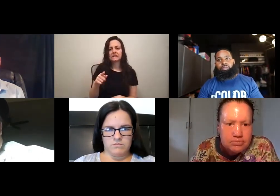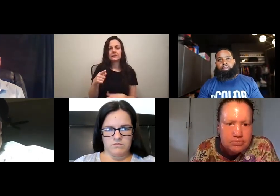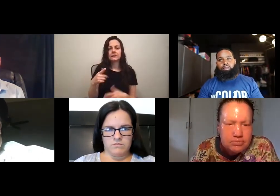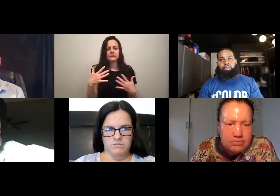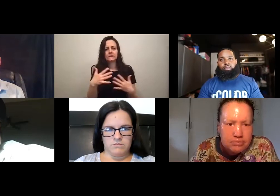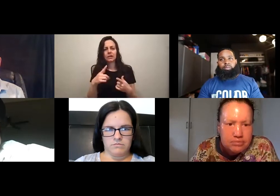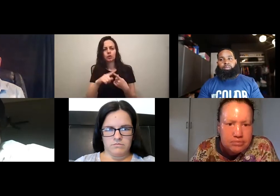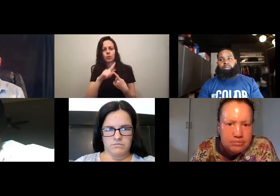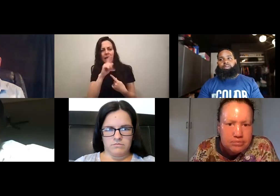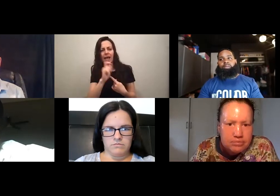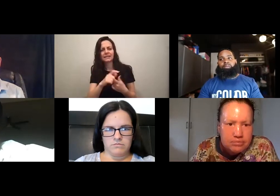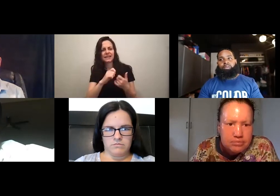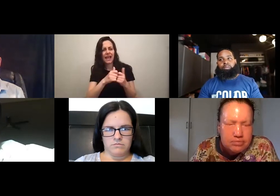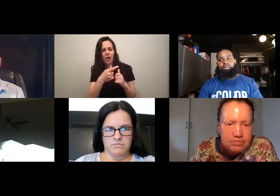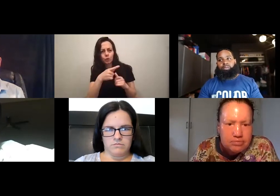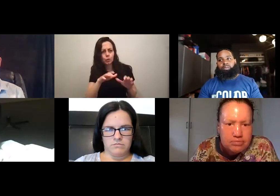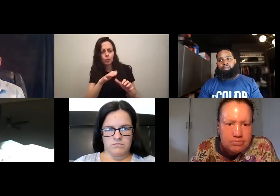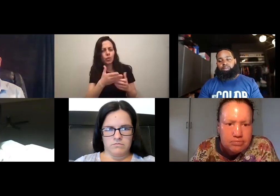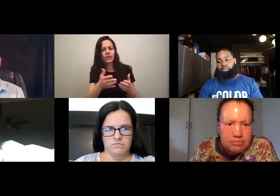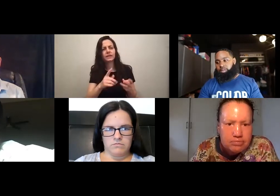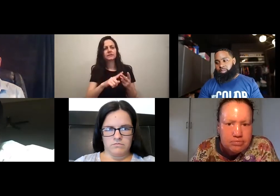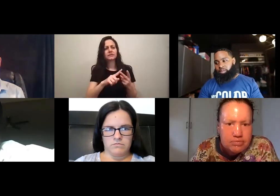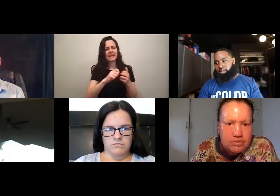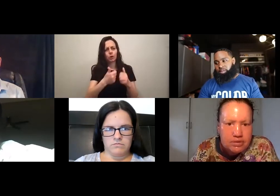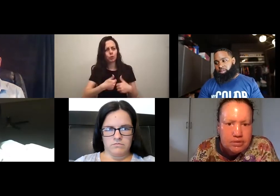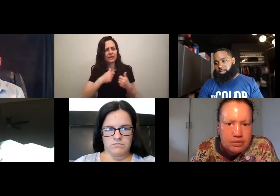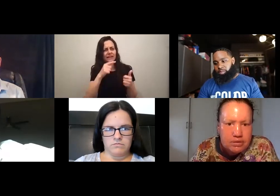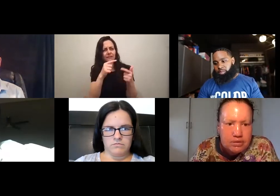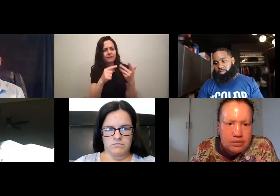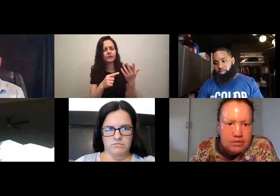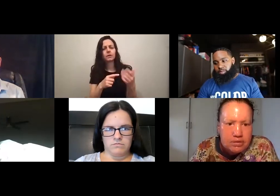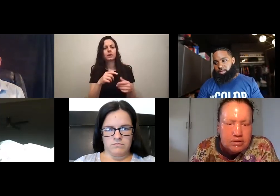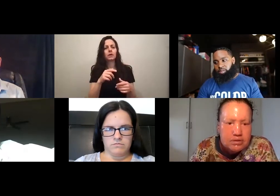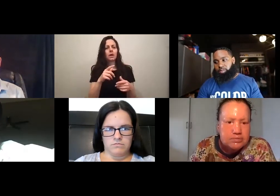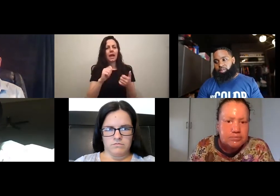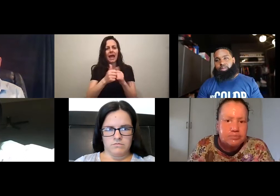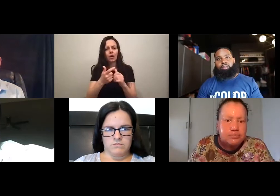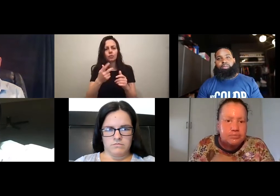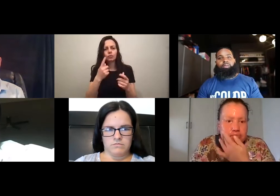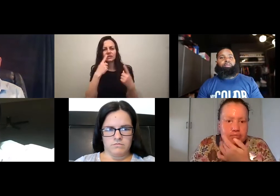things, or how we go about living our lives, or our dreams or aspirations, in fear of doing the wrong things. And I